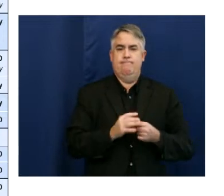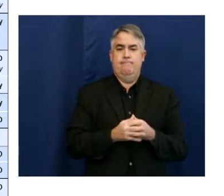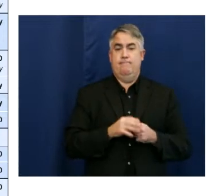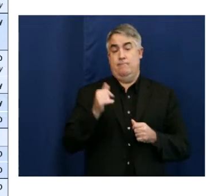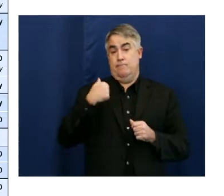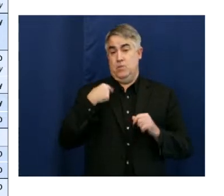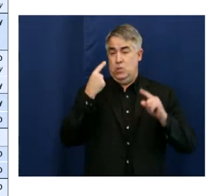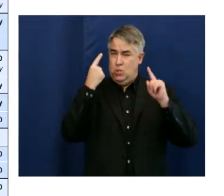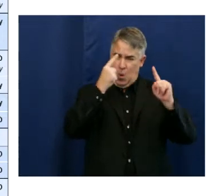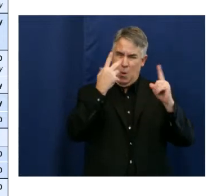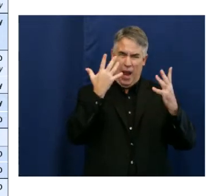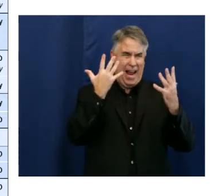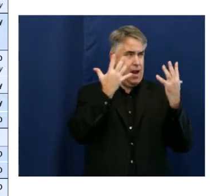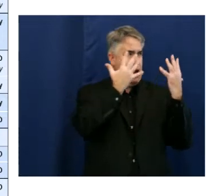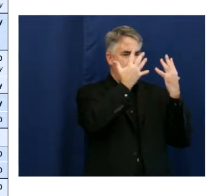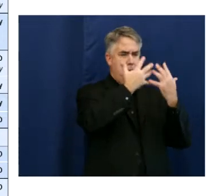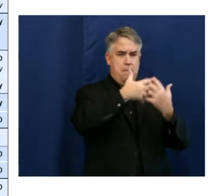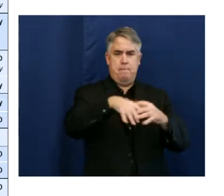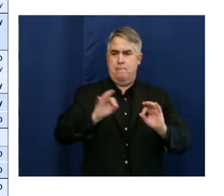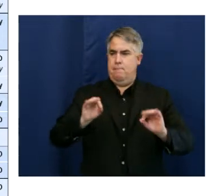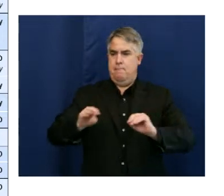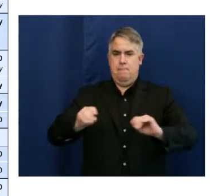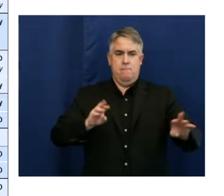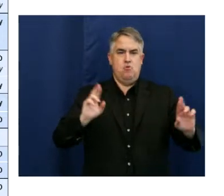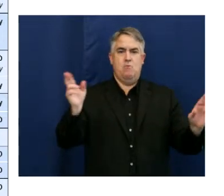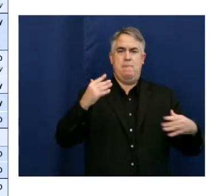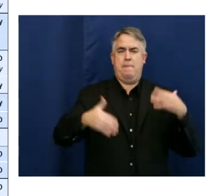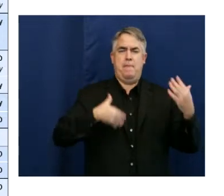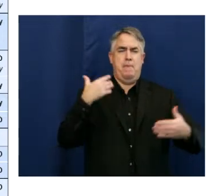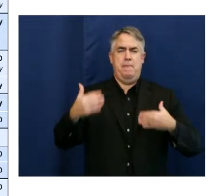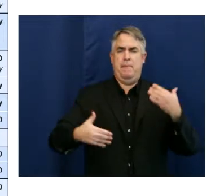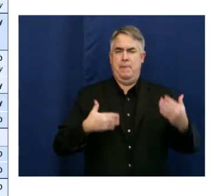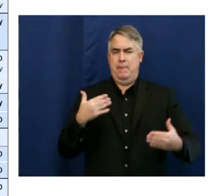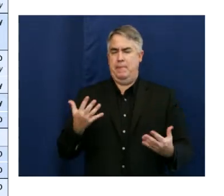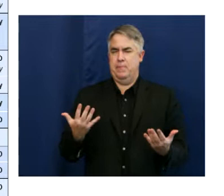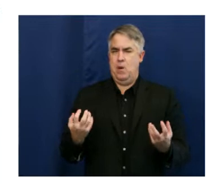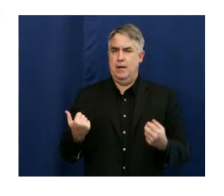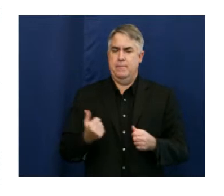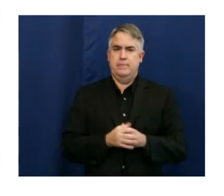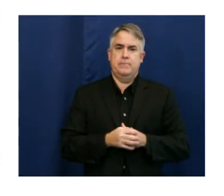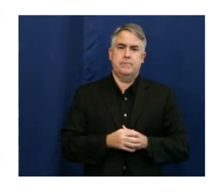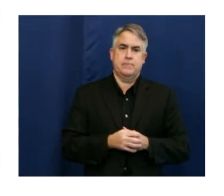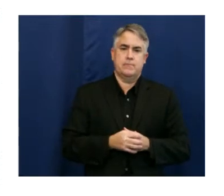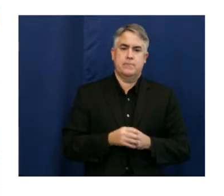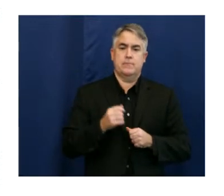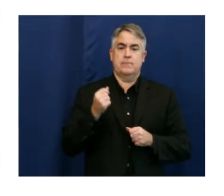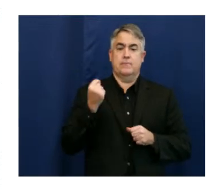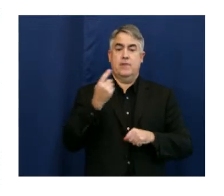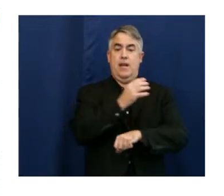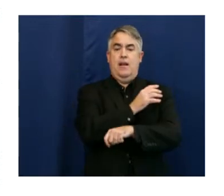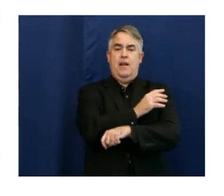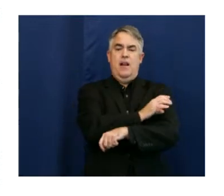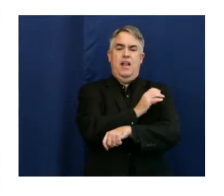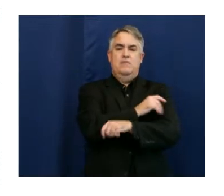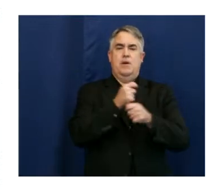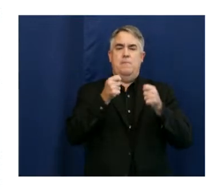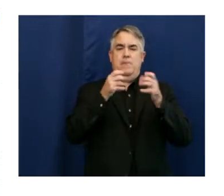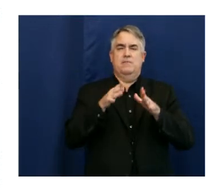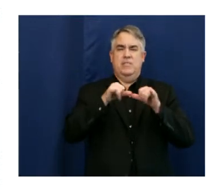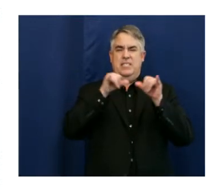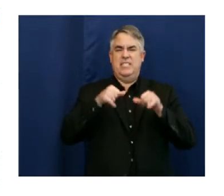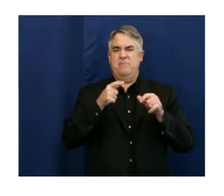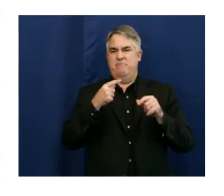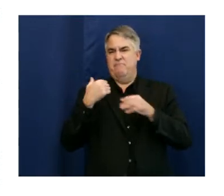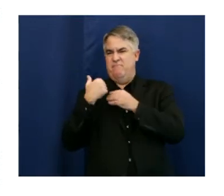understanding it's fragmented with a lot of entry points, we are looking for a clinical management system, one where the public can